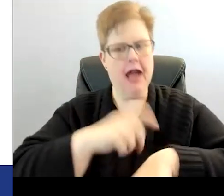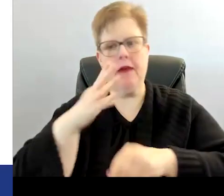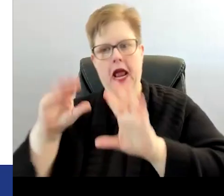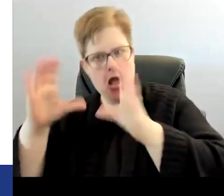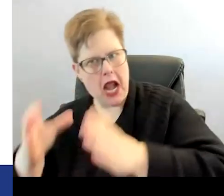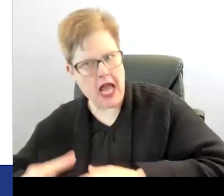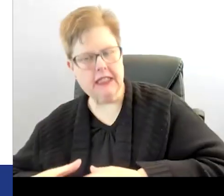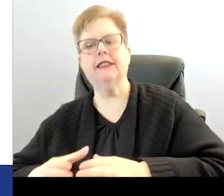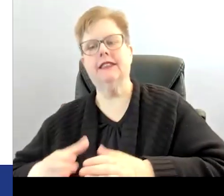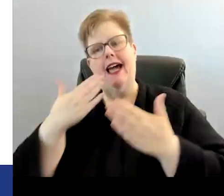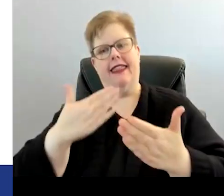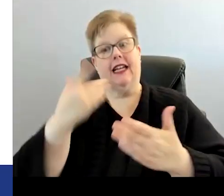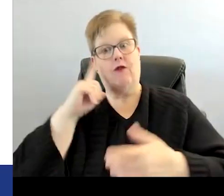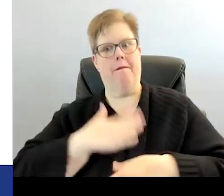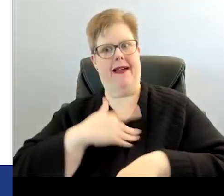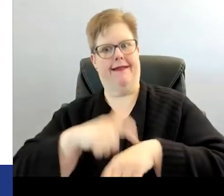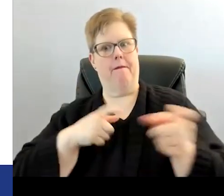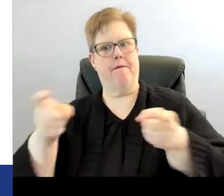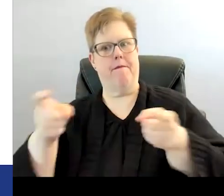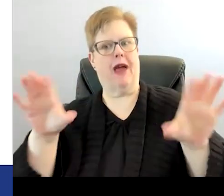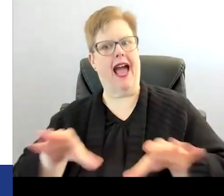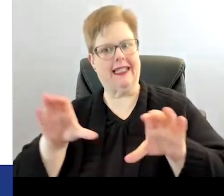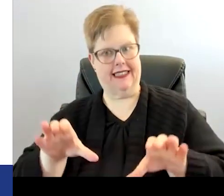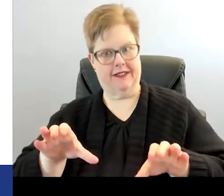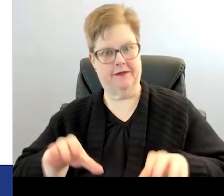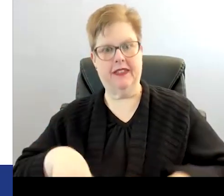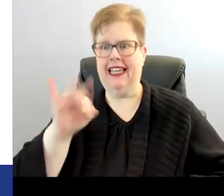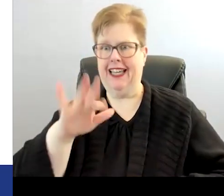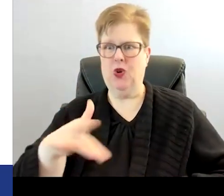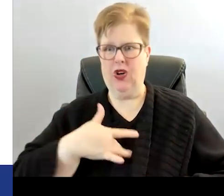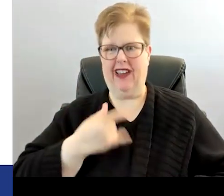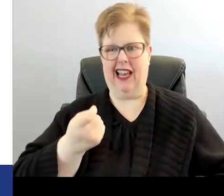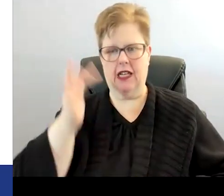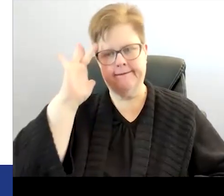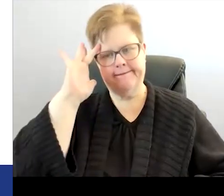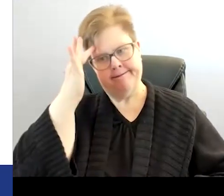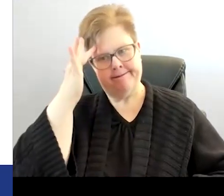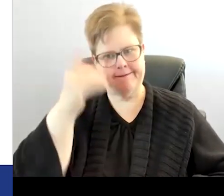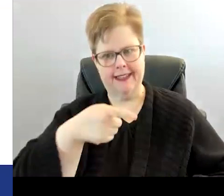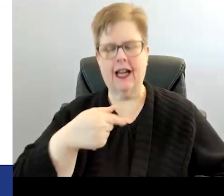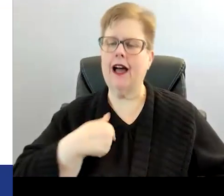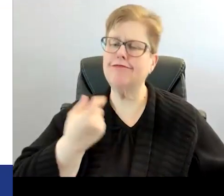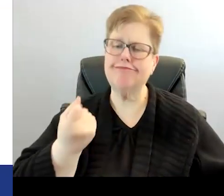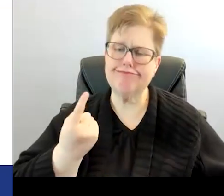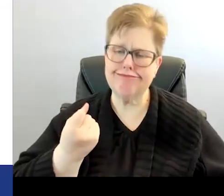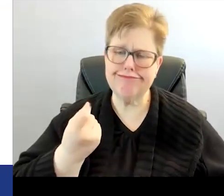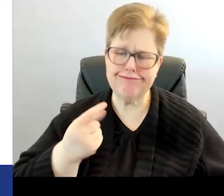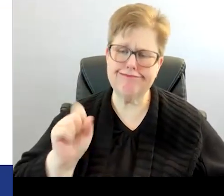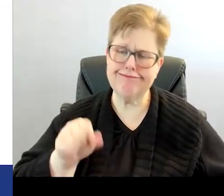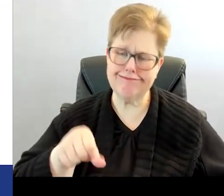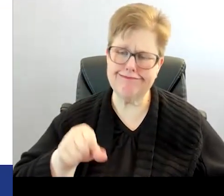time management activity. So, if you are feeling annoyed right now, I completely understand. I